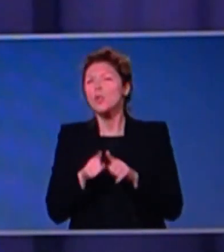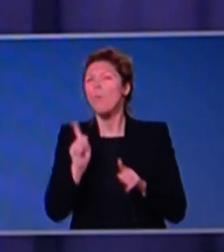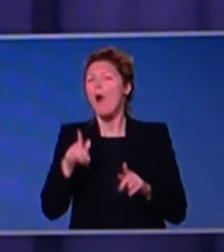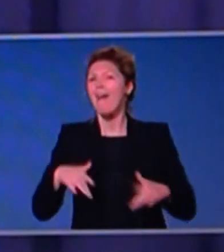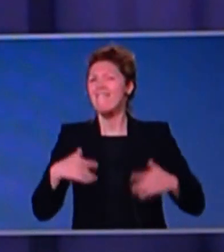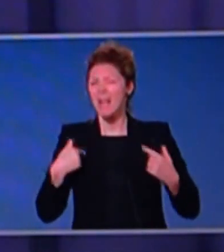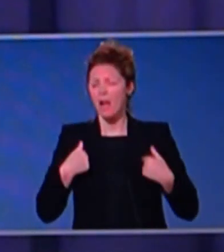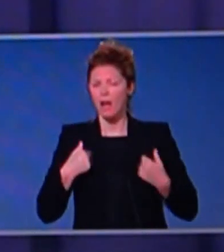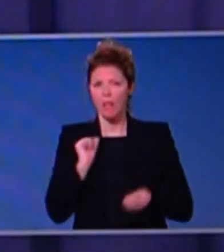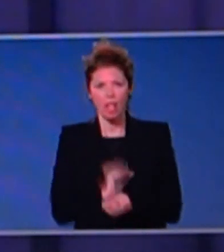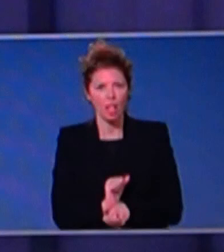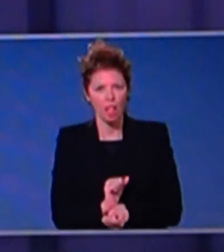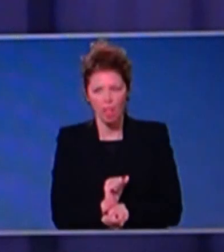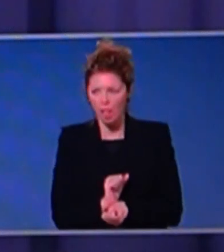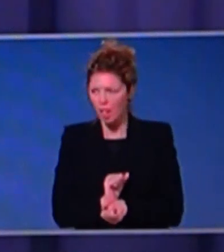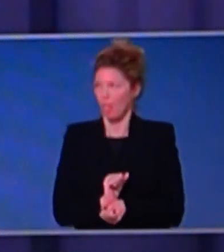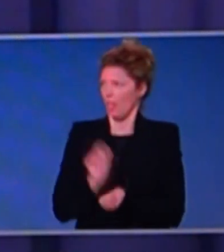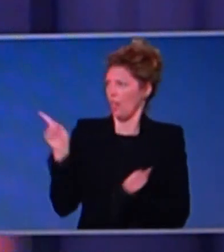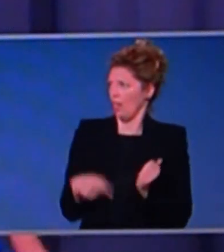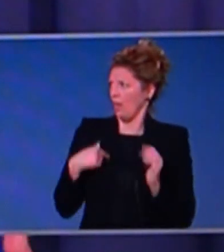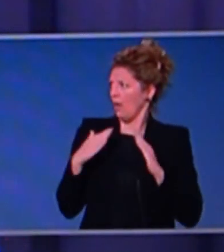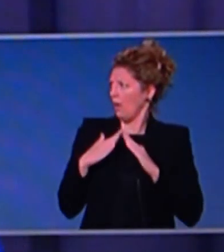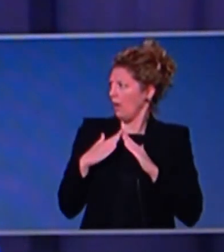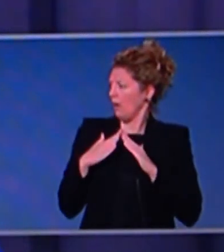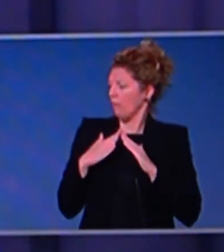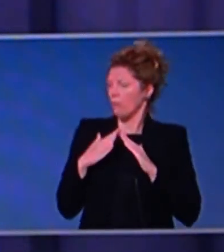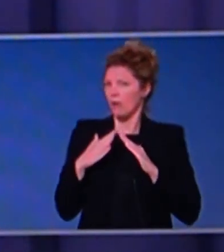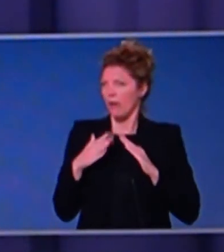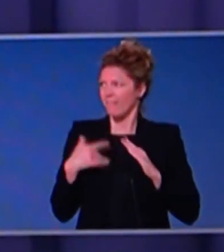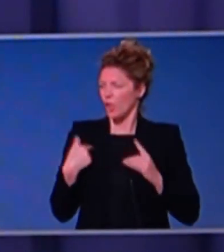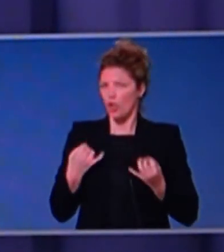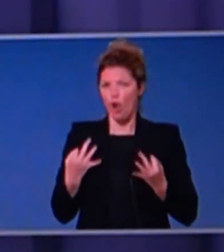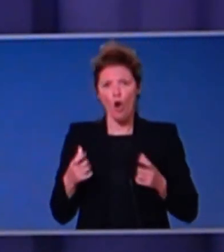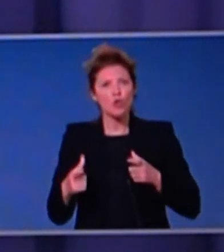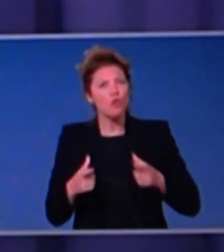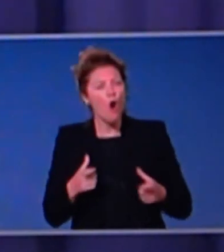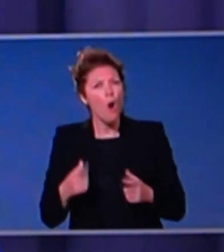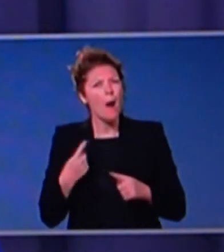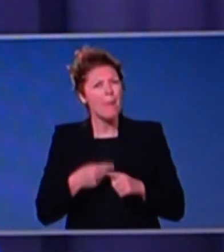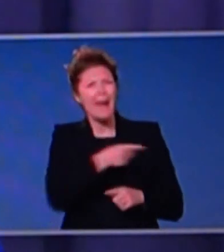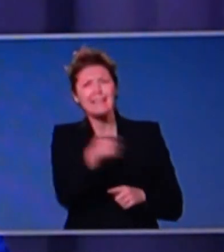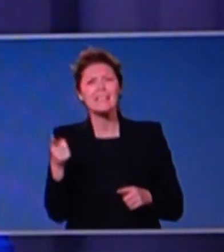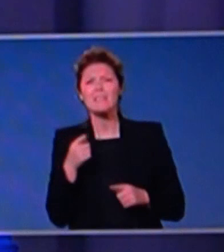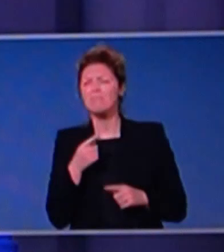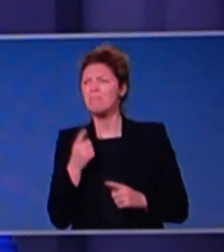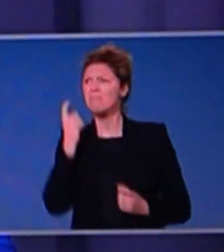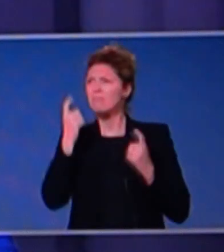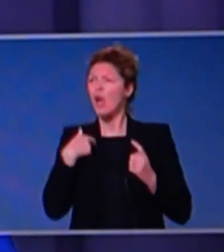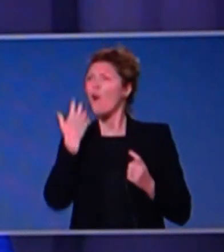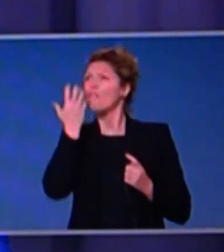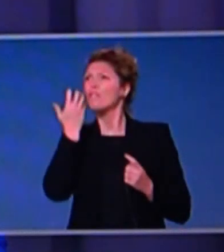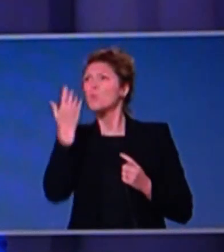deflating. It takes away from us and also makes us anxious because we don't know how long this is going for. So I sort of go, regain control. You